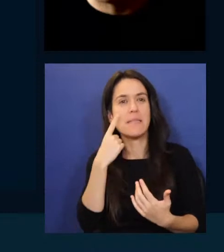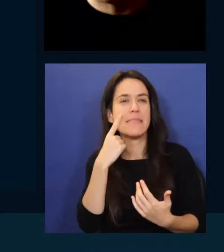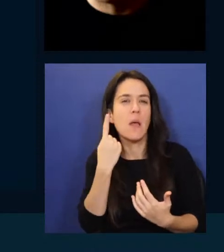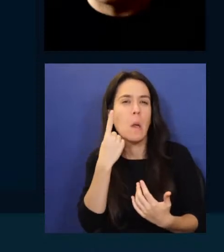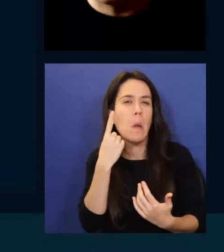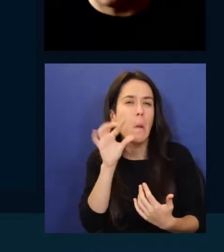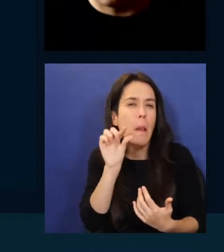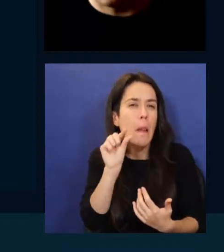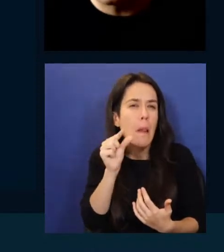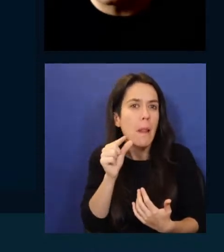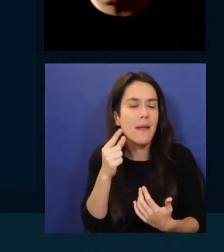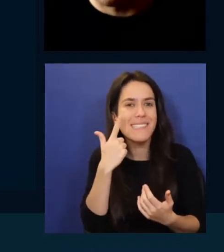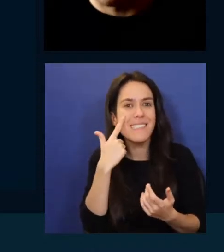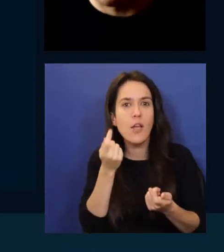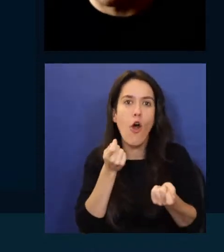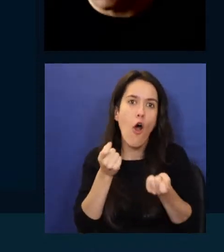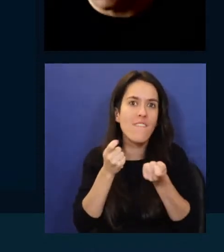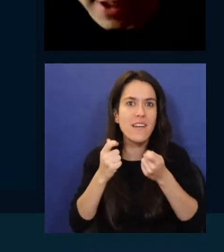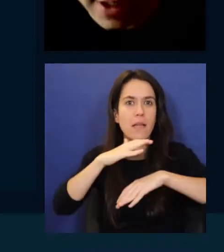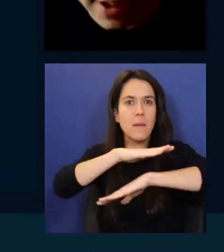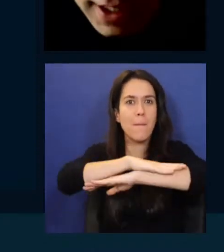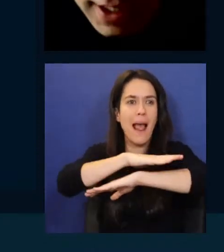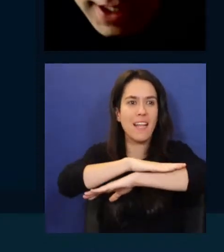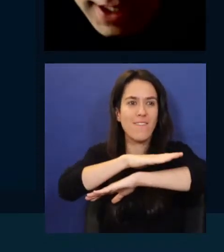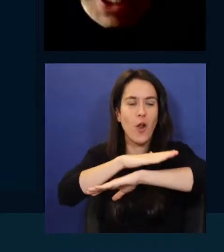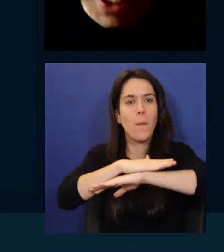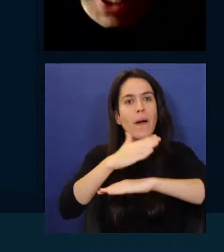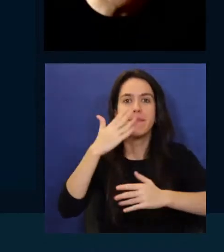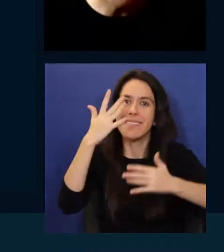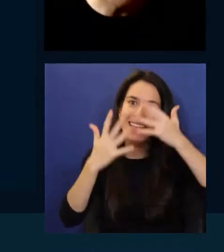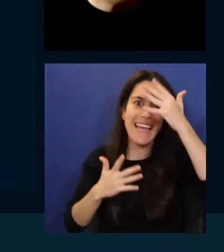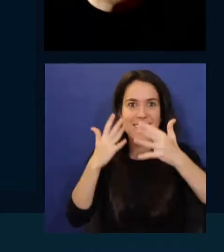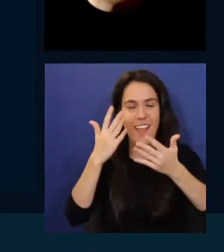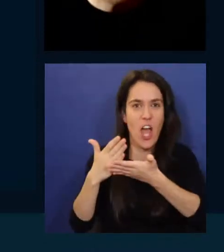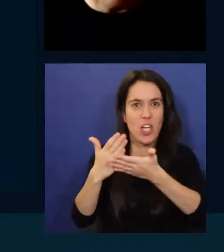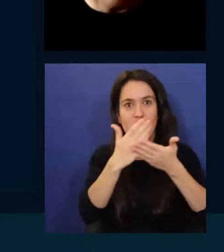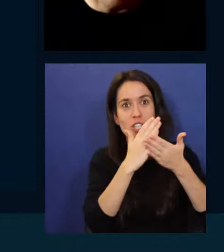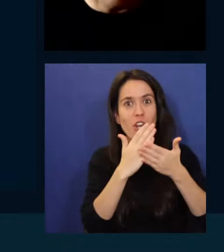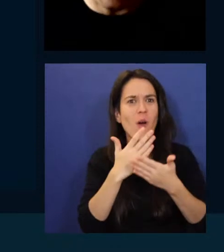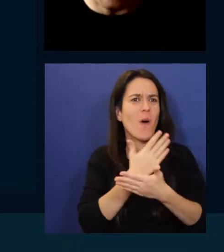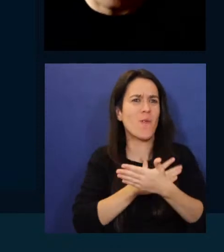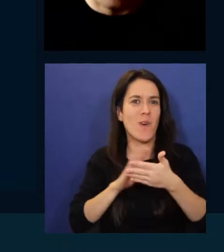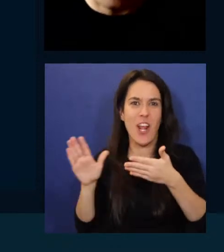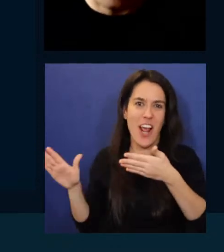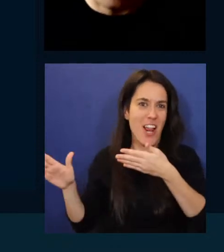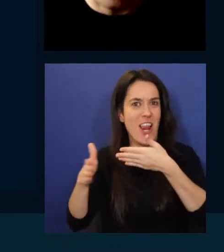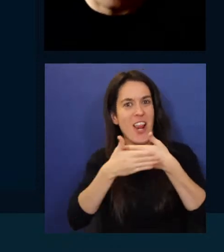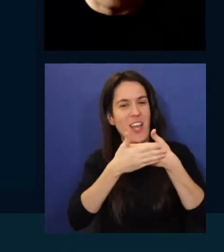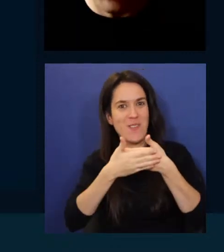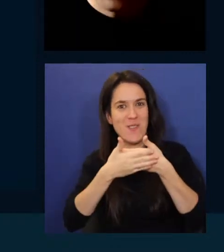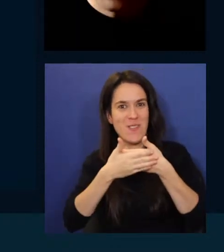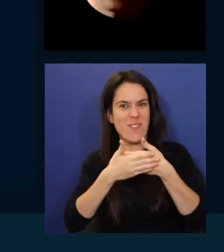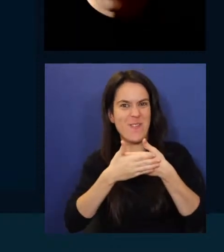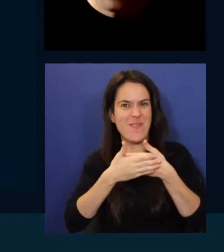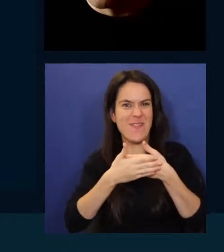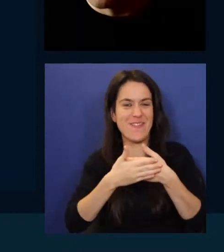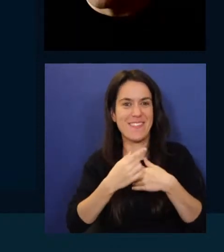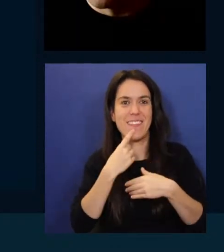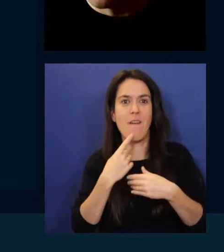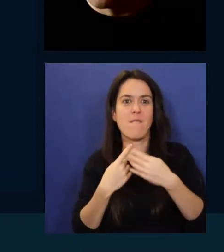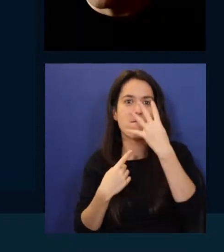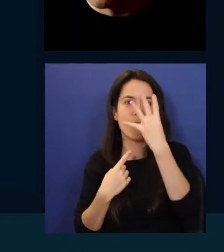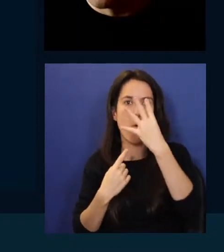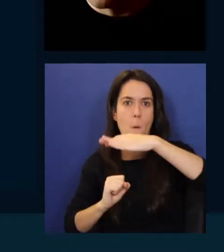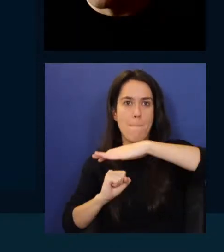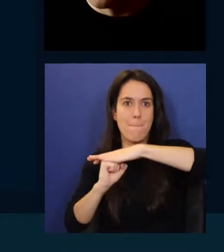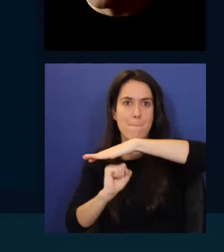governance platform, being sharing of data. And I just wanted to close back the way I started with talking about the 4 pillars of the digital